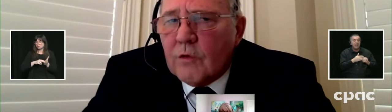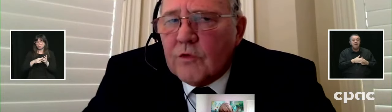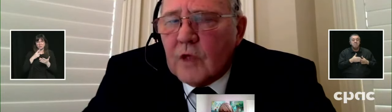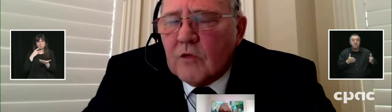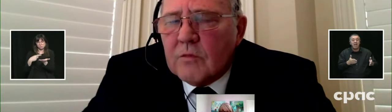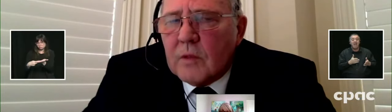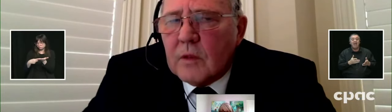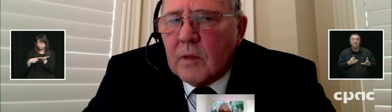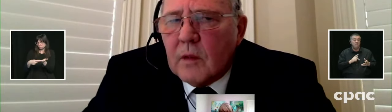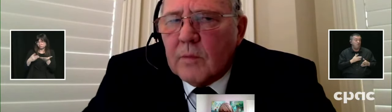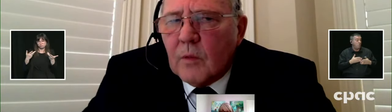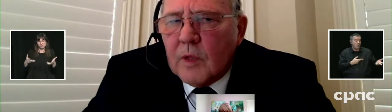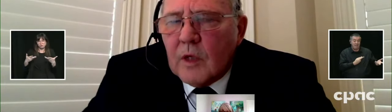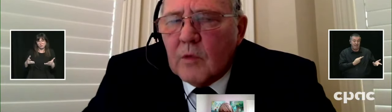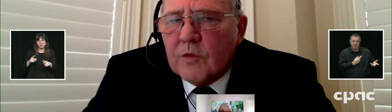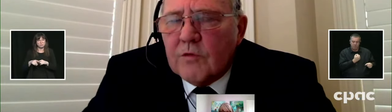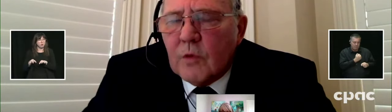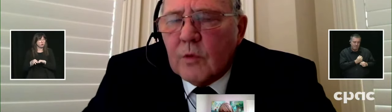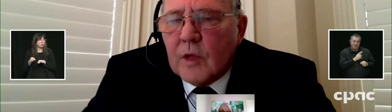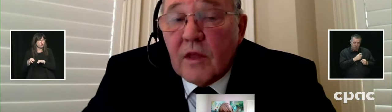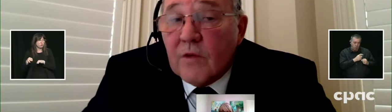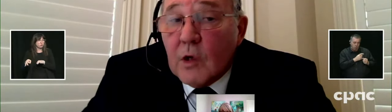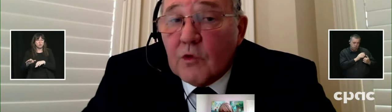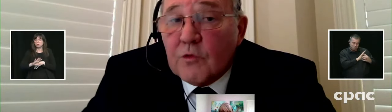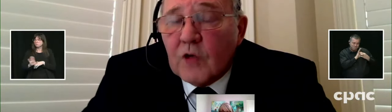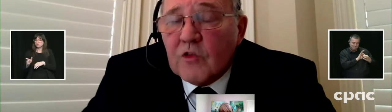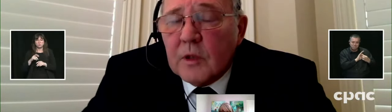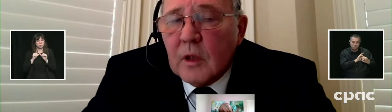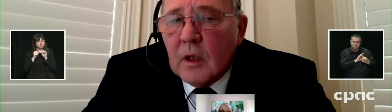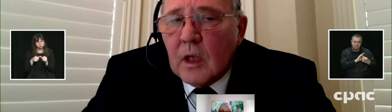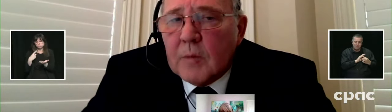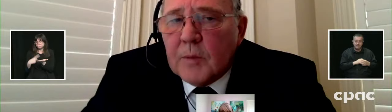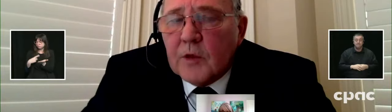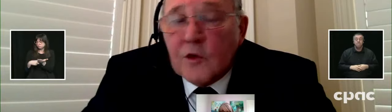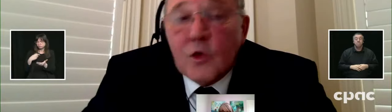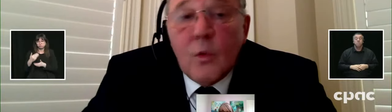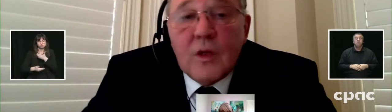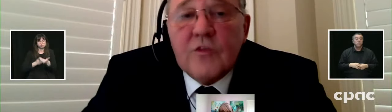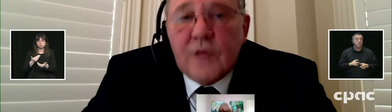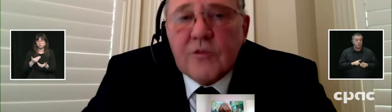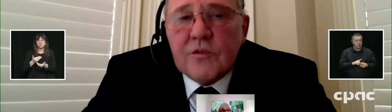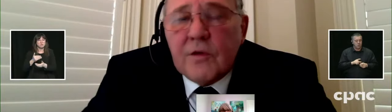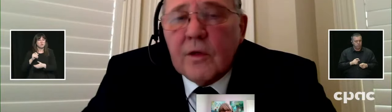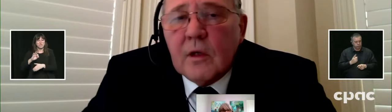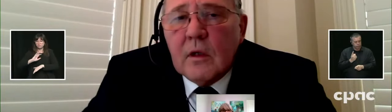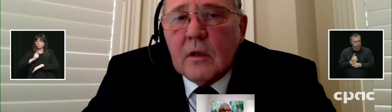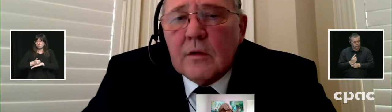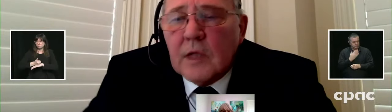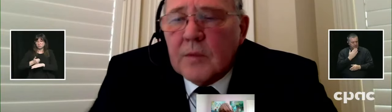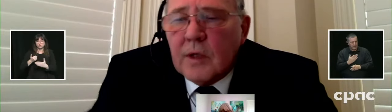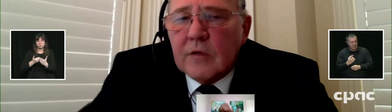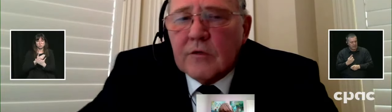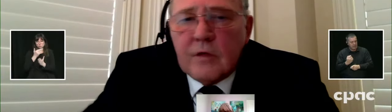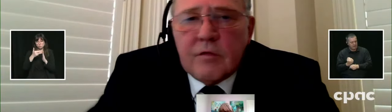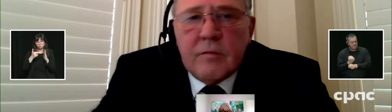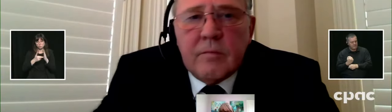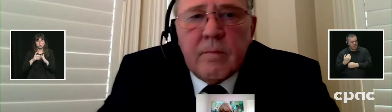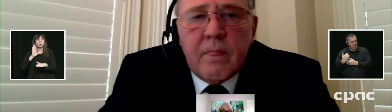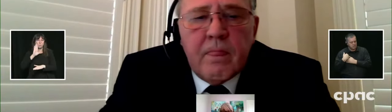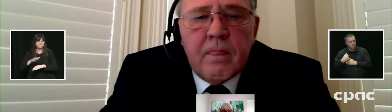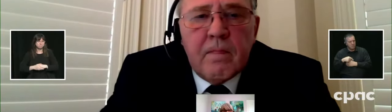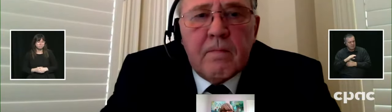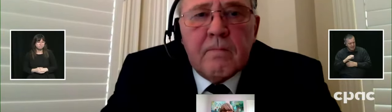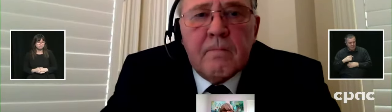things, but we are moving forward, I think, very responsibly and prepared to do what is necessary to keep Canadians safe.